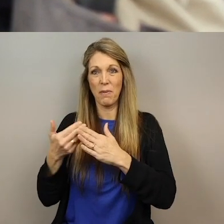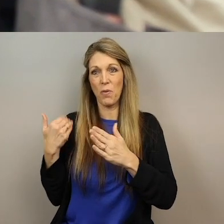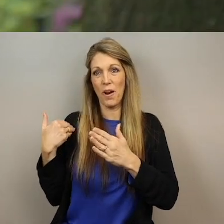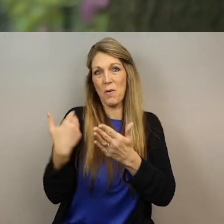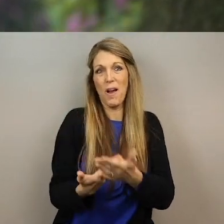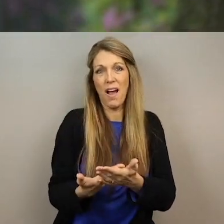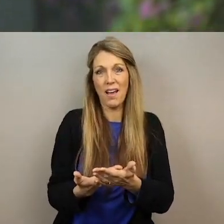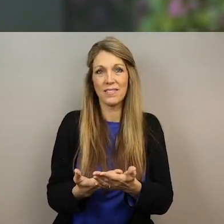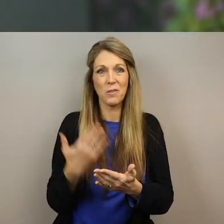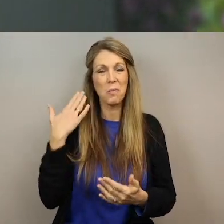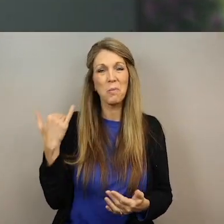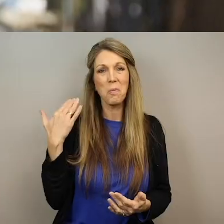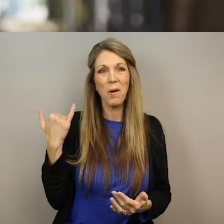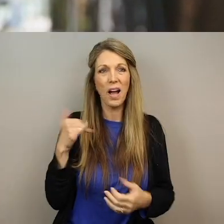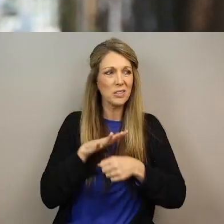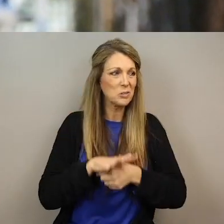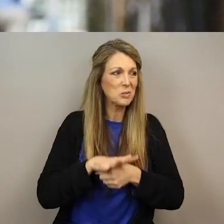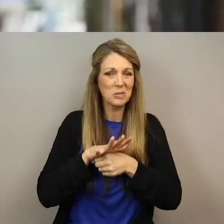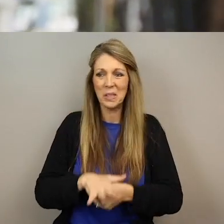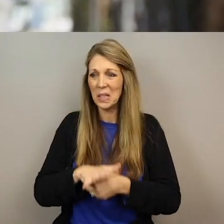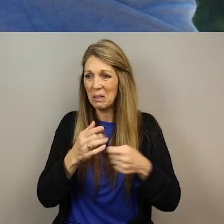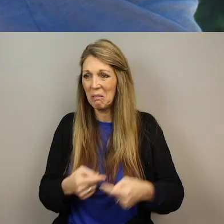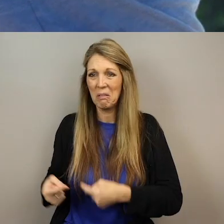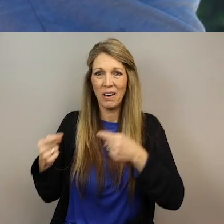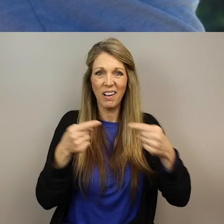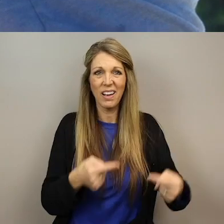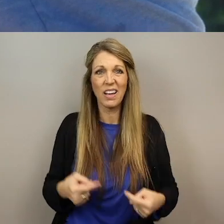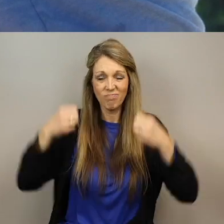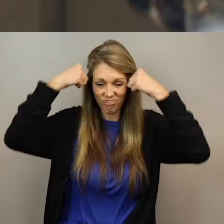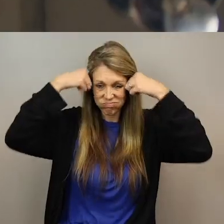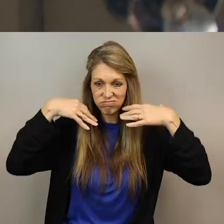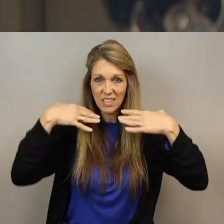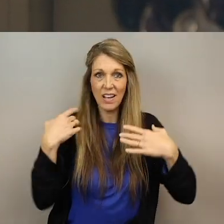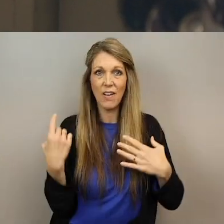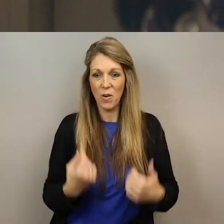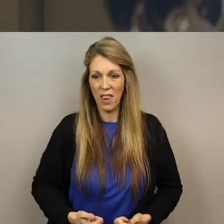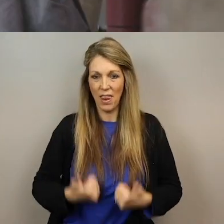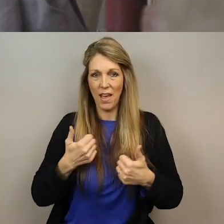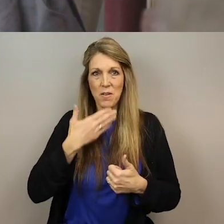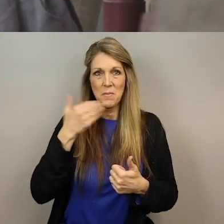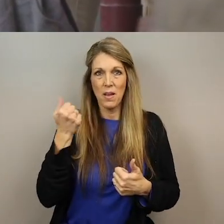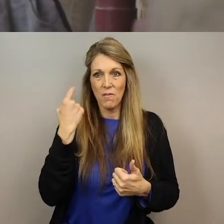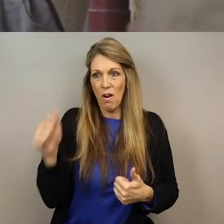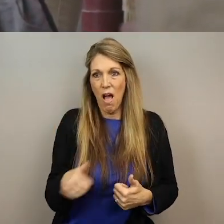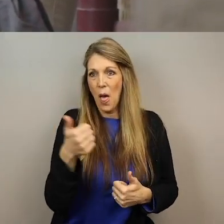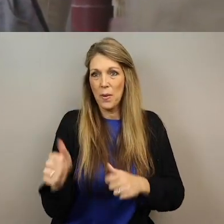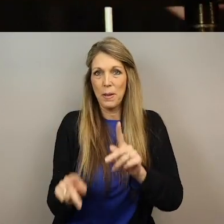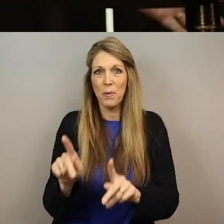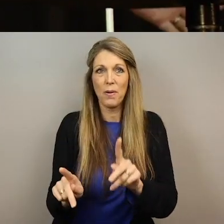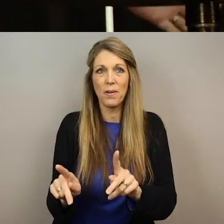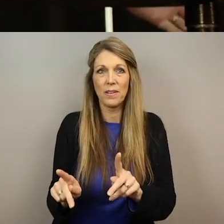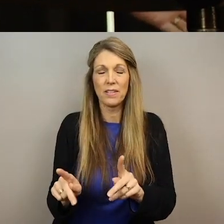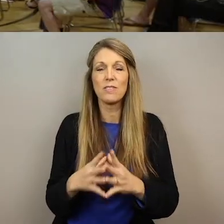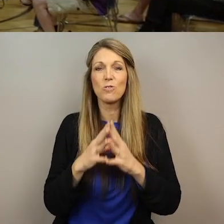plane. Why do we stress and strain and struggle and sweat just to make life better for someone else?